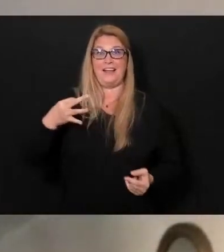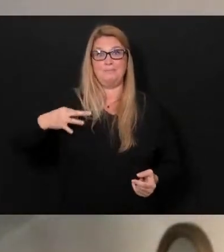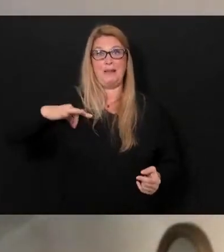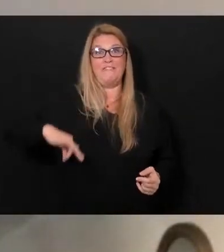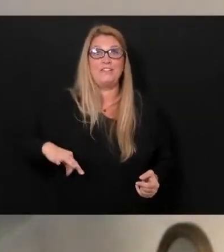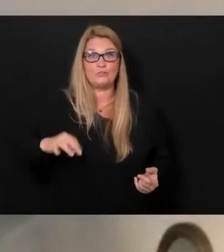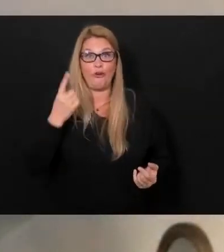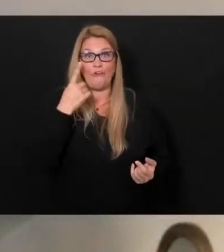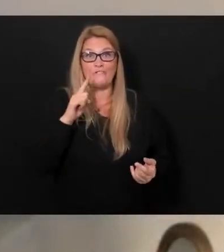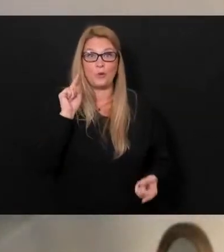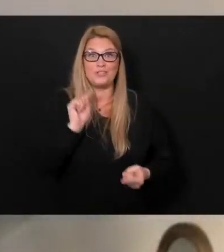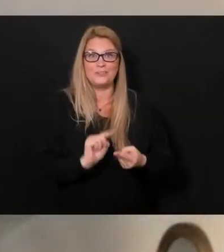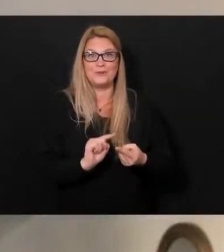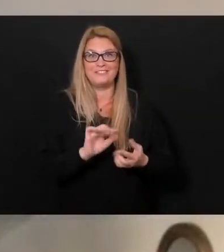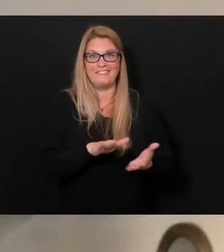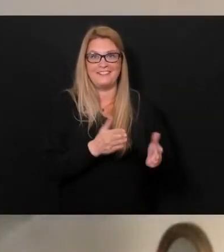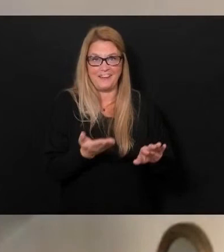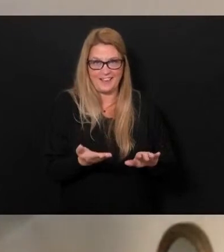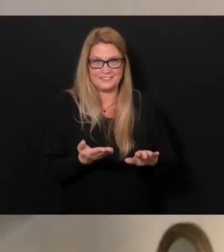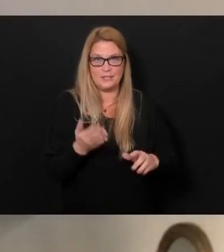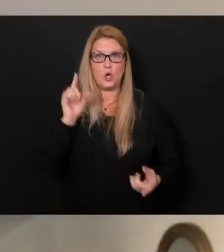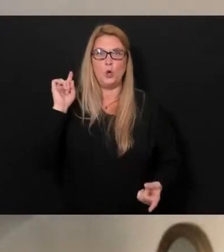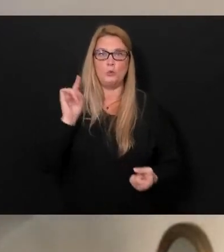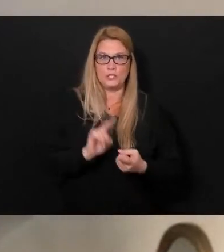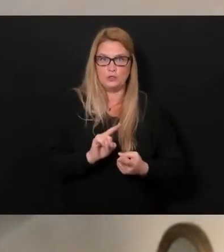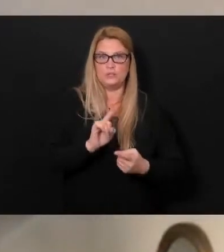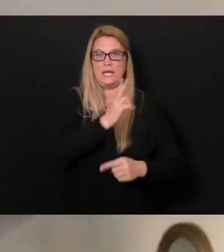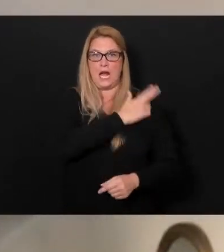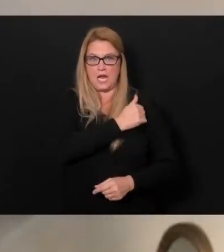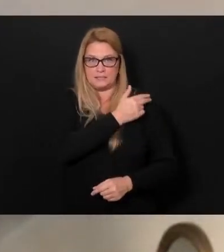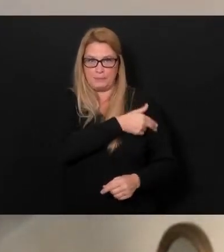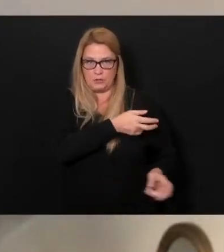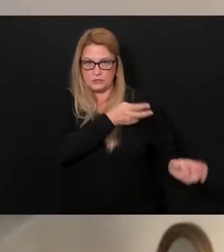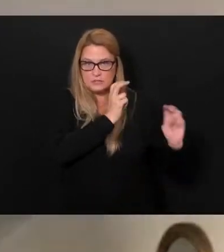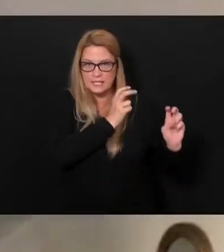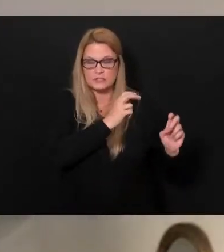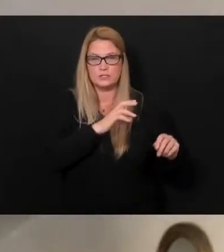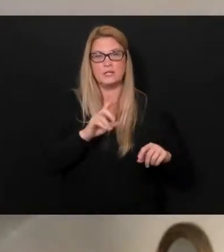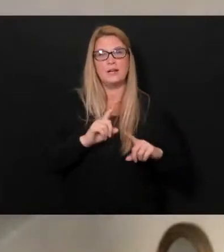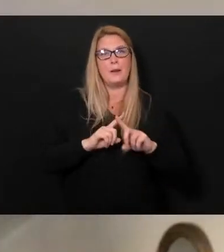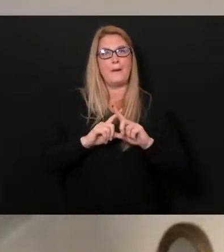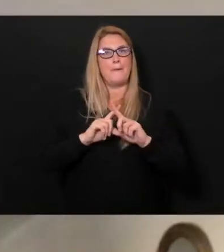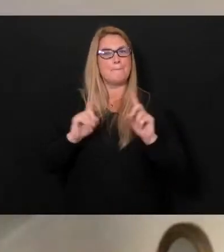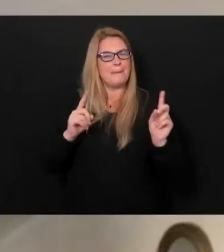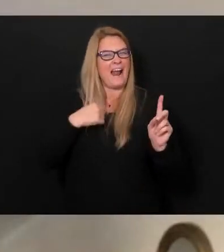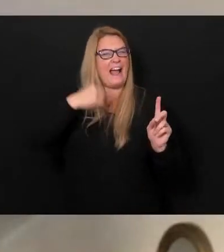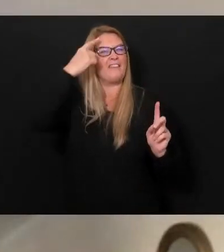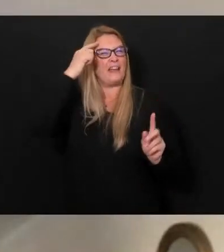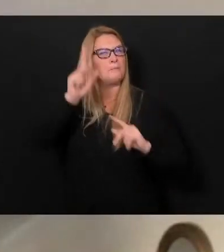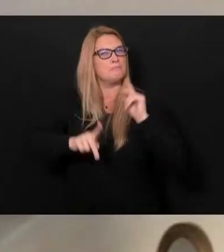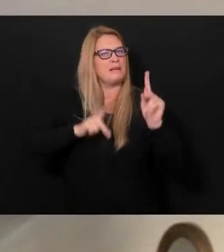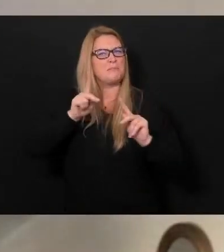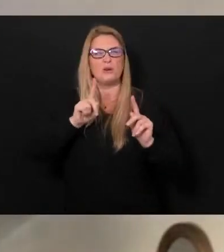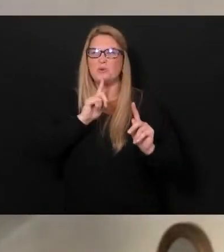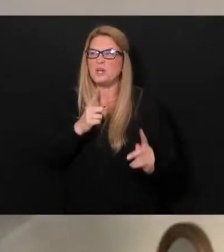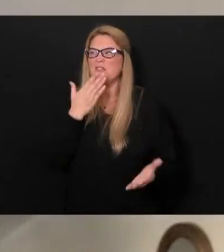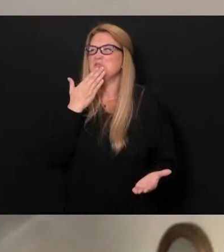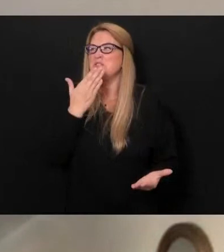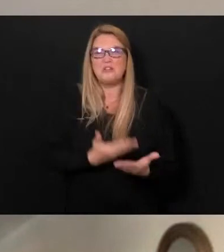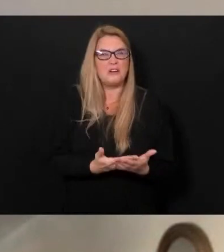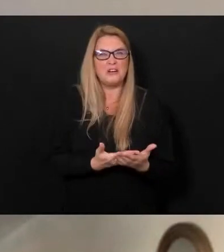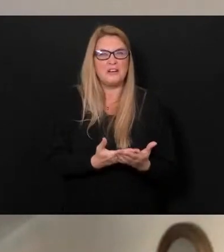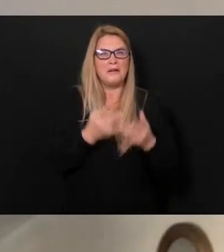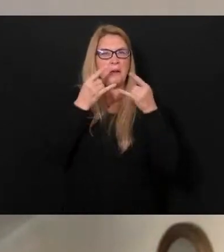reduce deaths and reduce hospitalizations, as the governor has challenged us, but also because I think people are really doing a good job in wearing